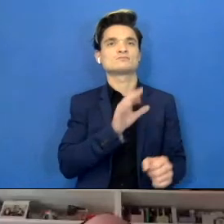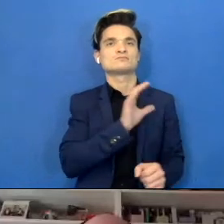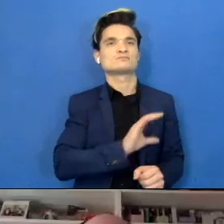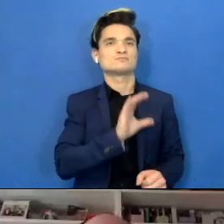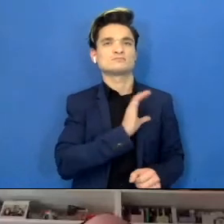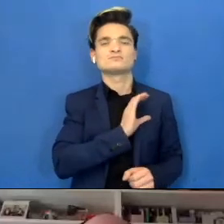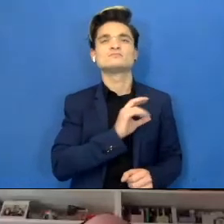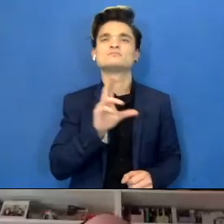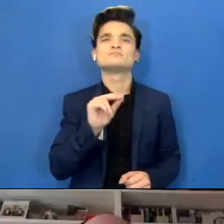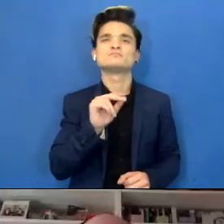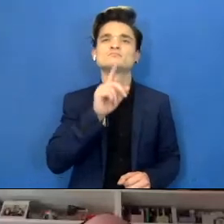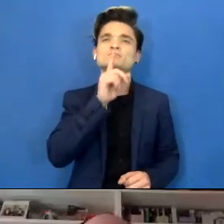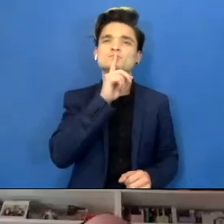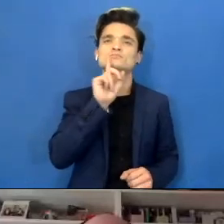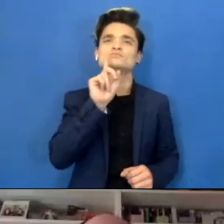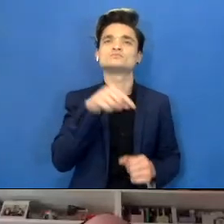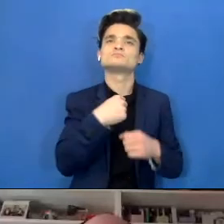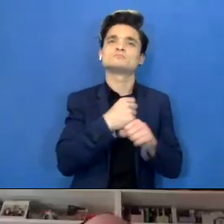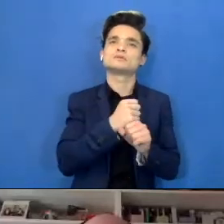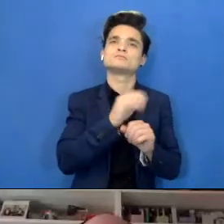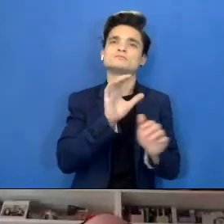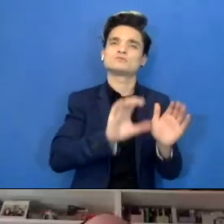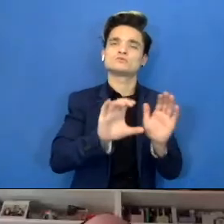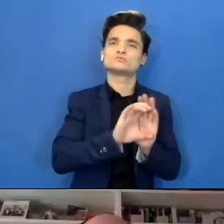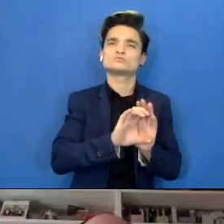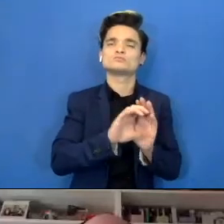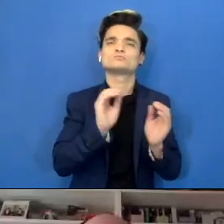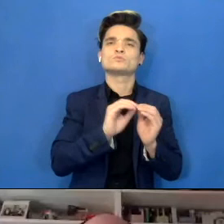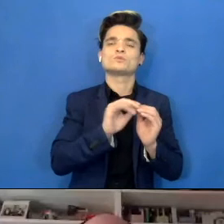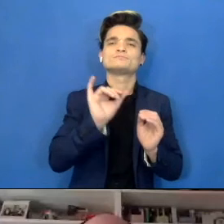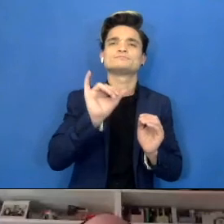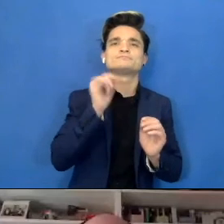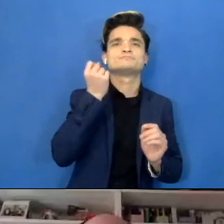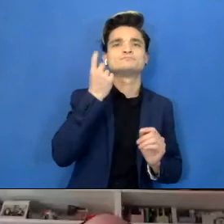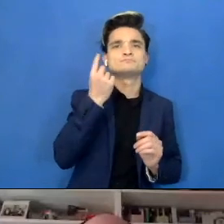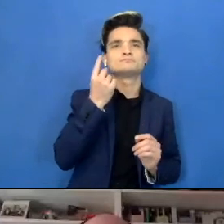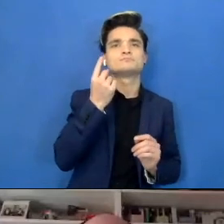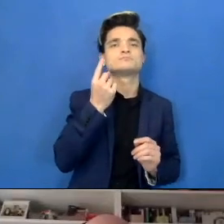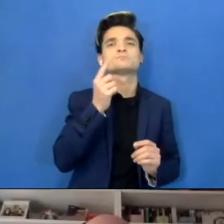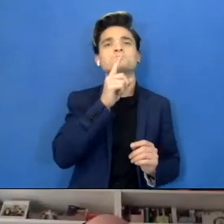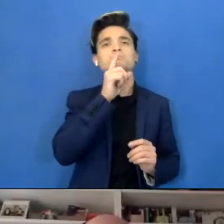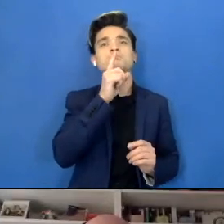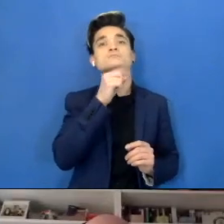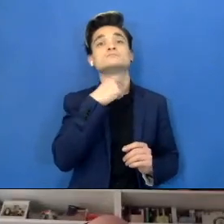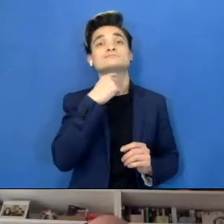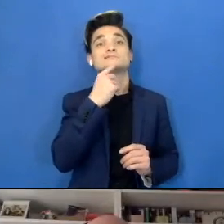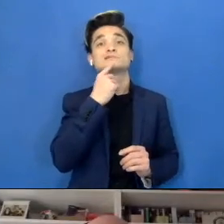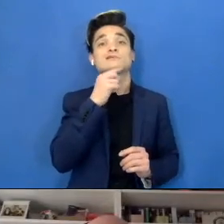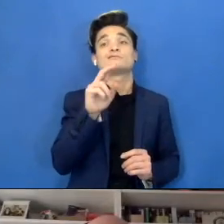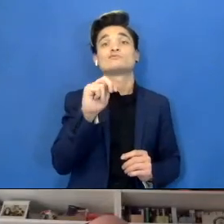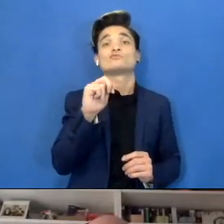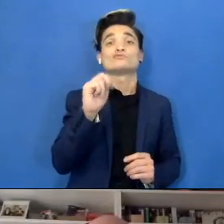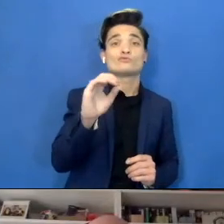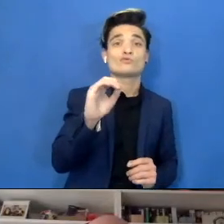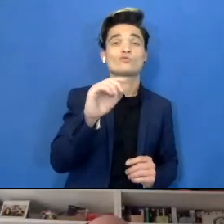Don't just say no, boom, because nobody likes that. Nobody likes the complete rejection of a no. So a no but, or a